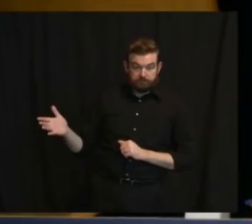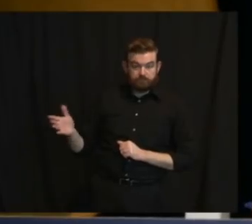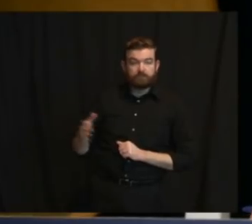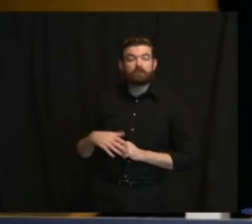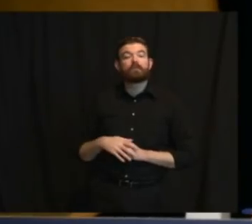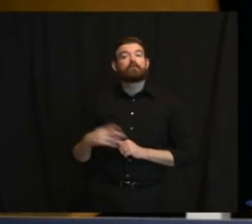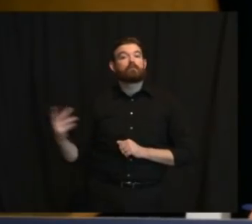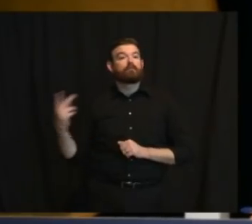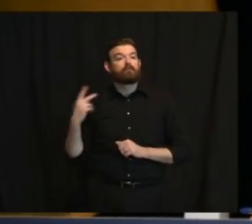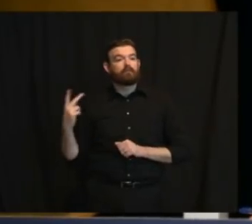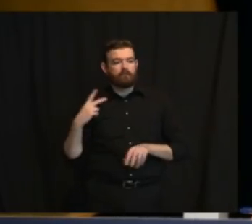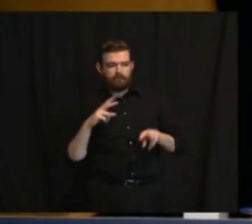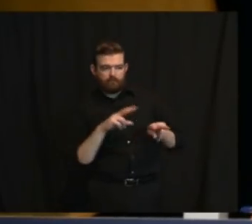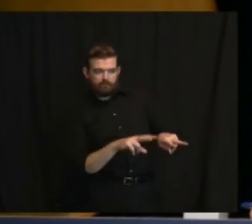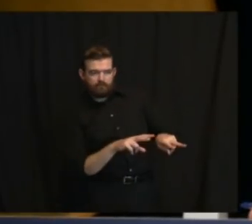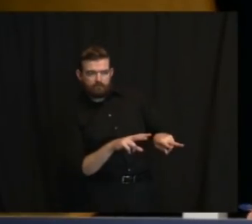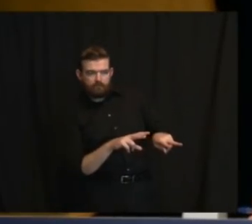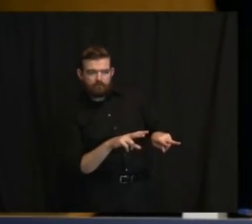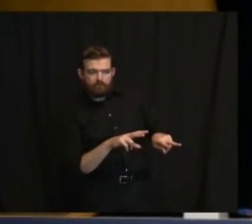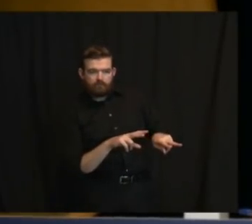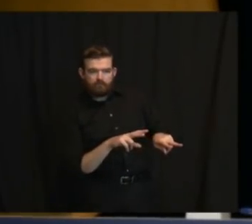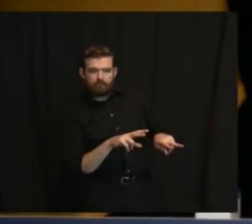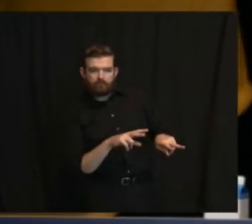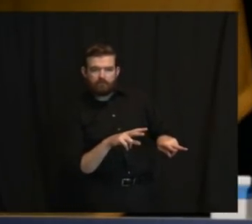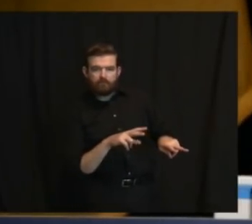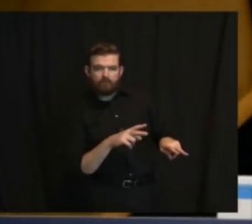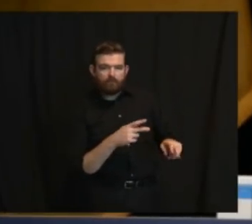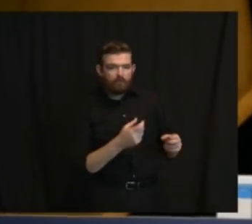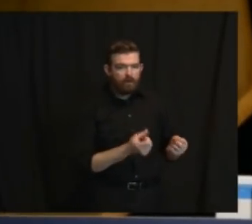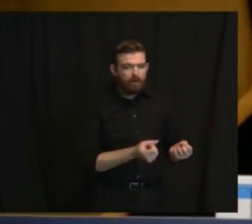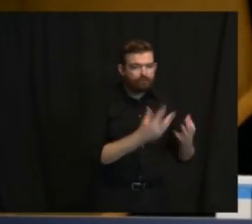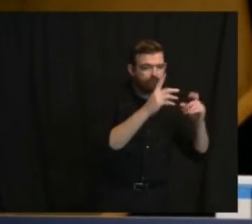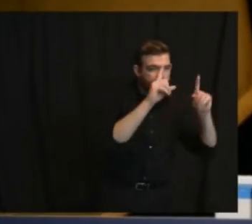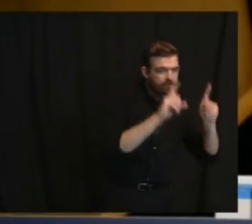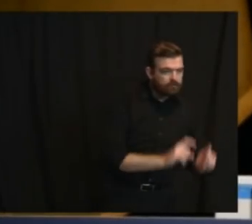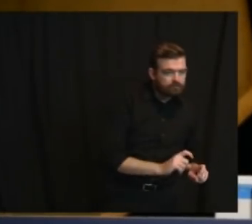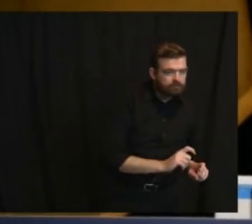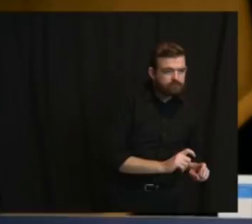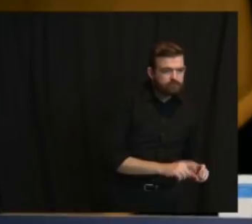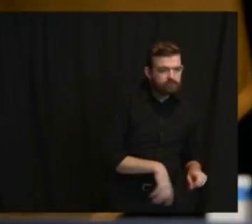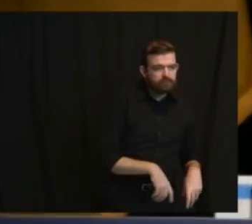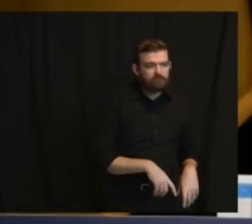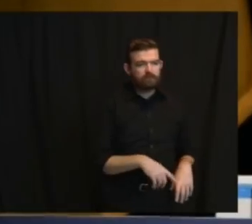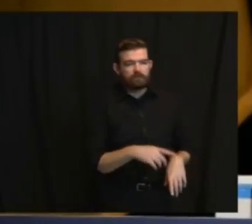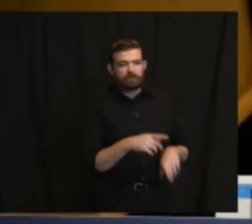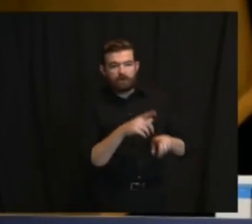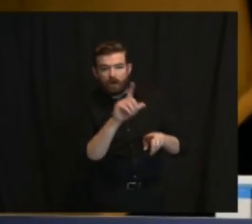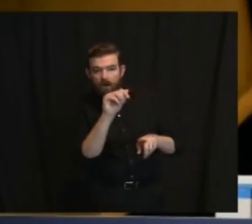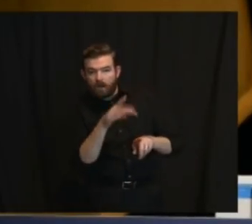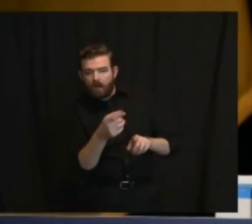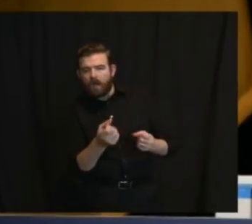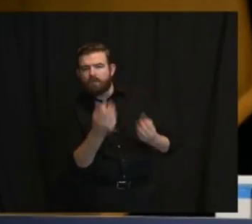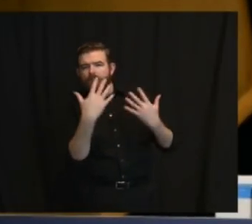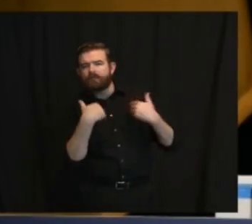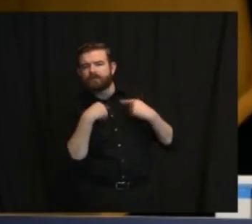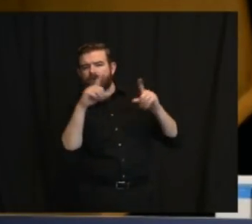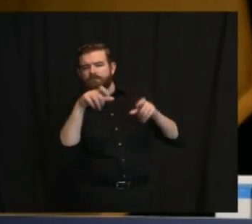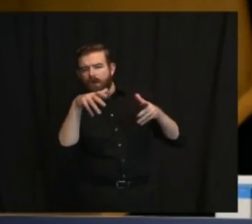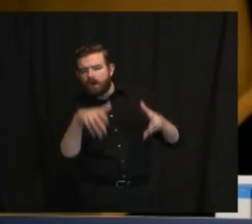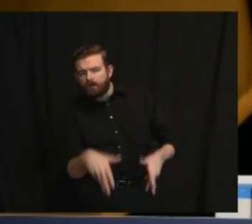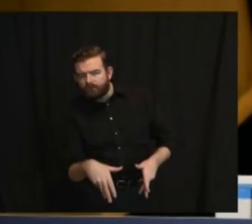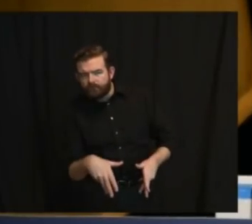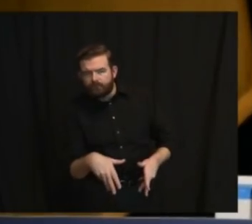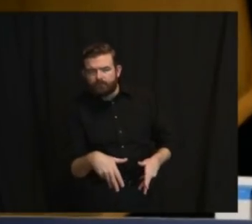testing sites and also the capacity at the labs, and then the availability of test kits and the availability